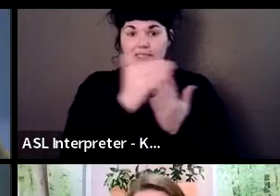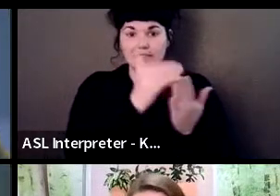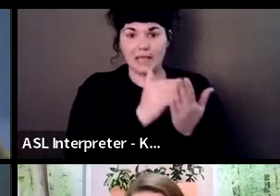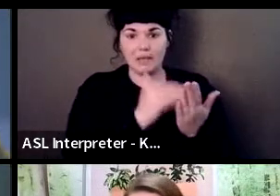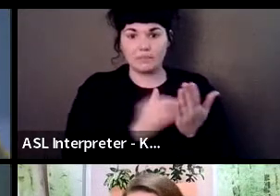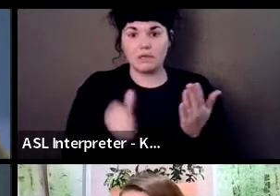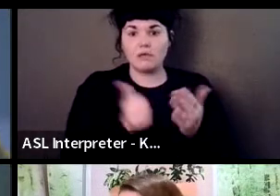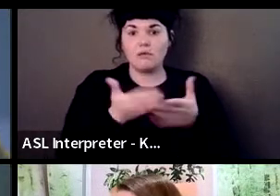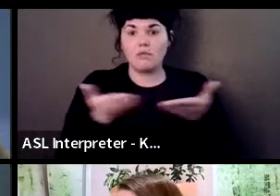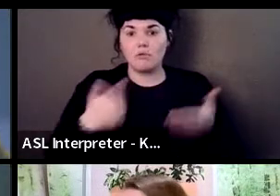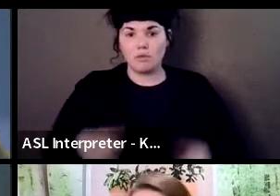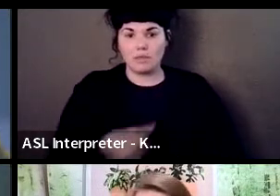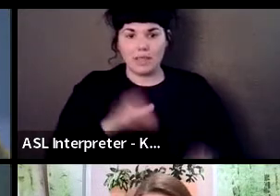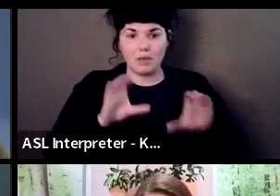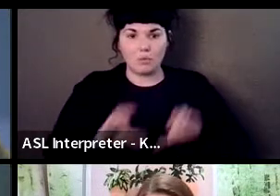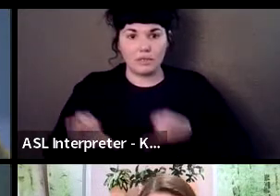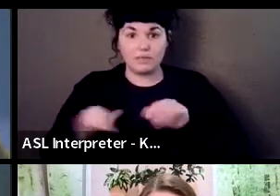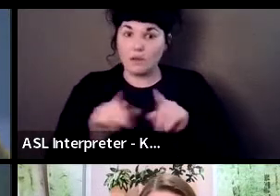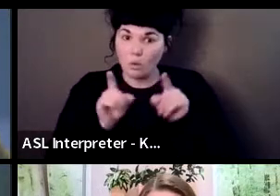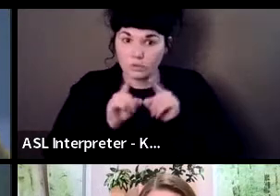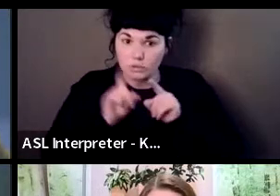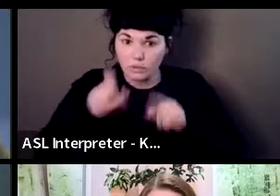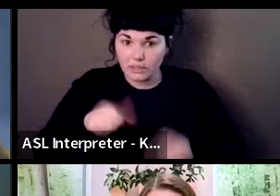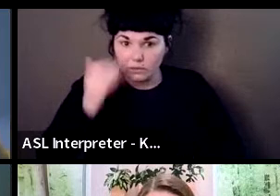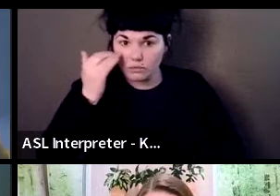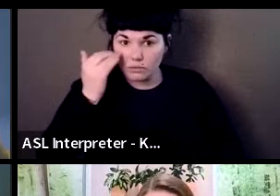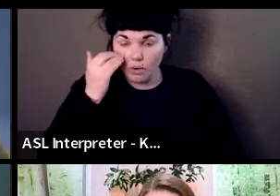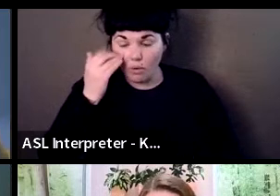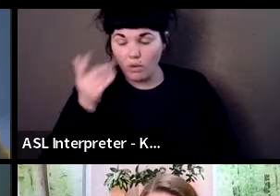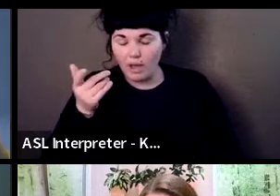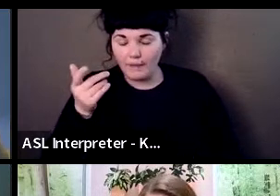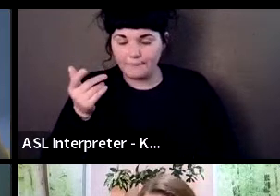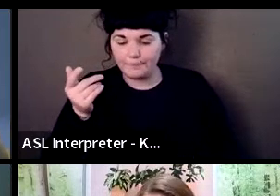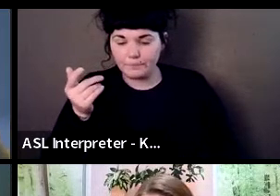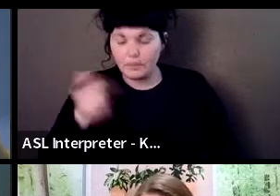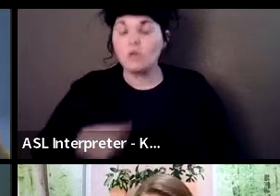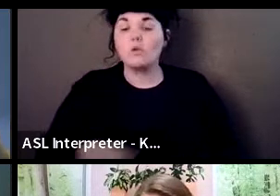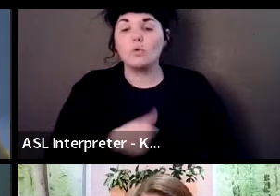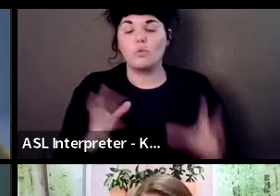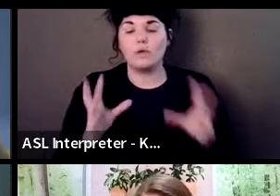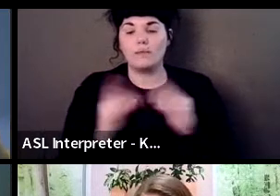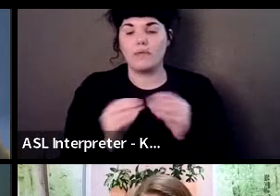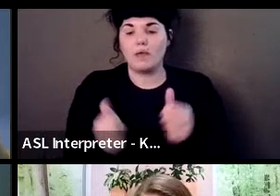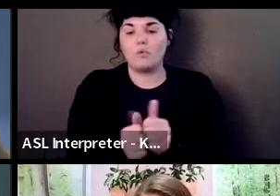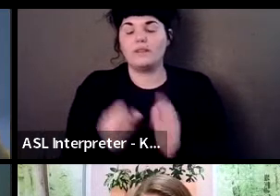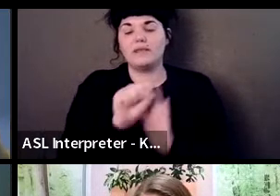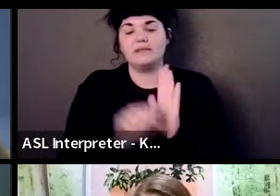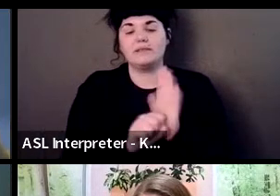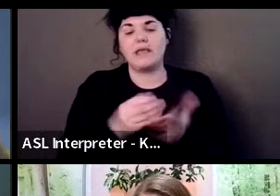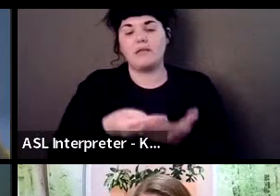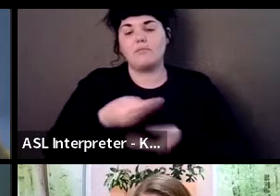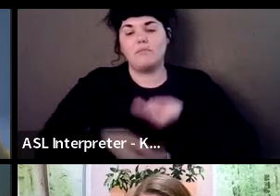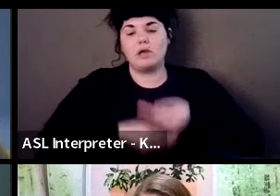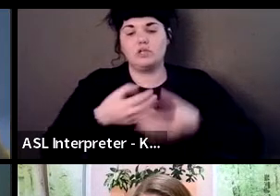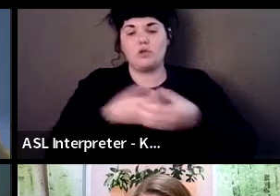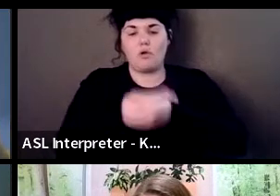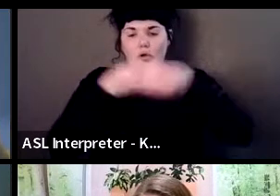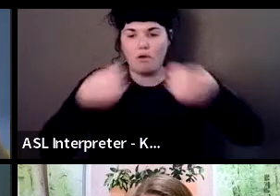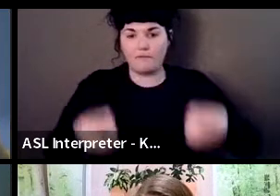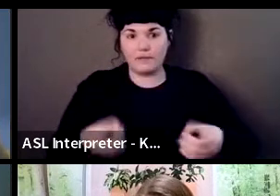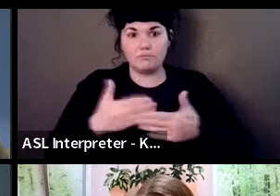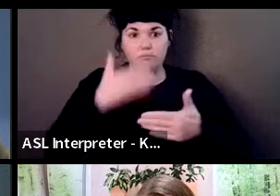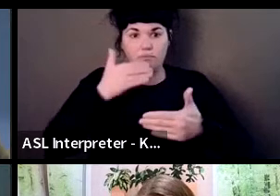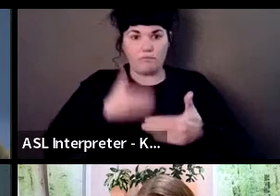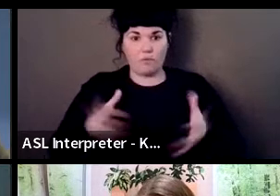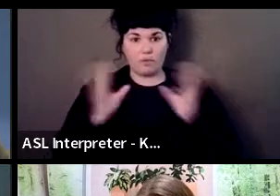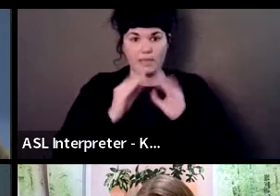that we did do, and I'd also need to note, is that we did meet with the state budget office, you know, prior to the meeting in terms